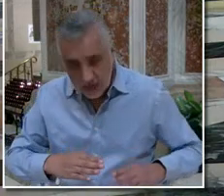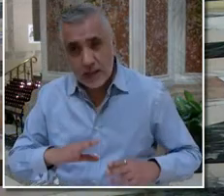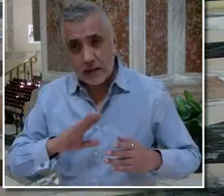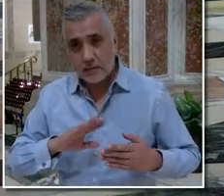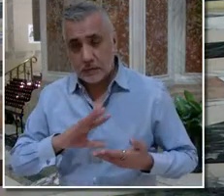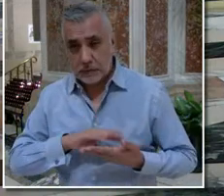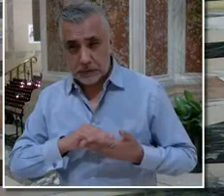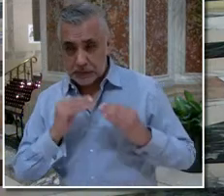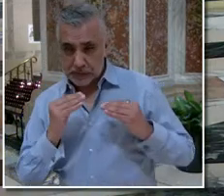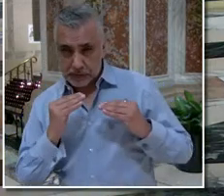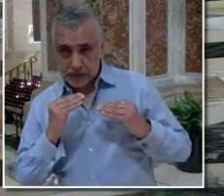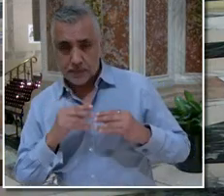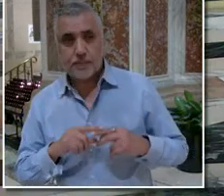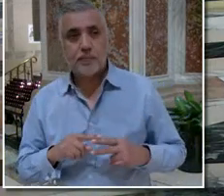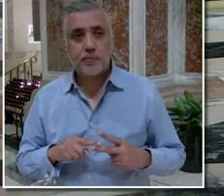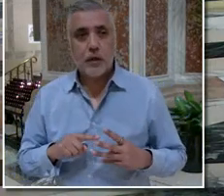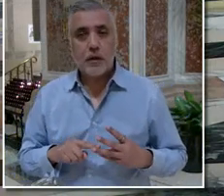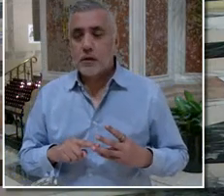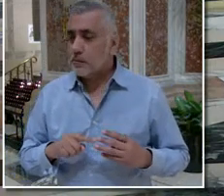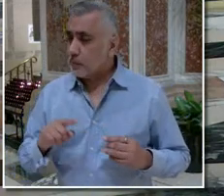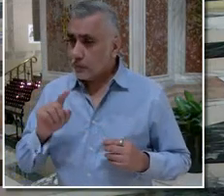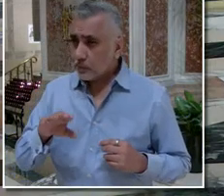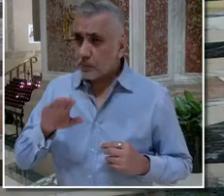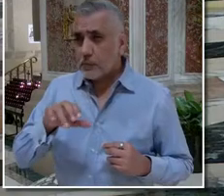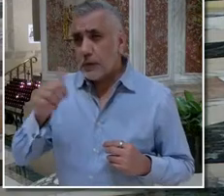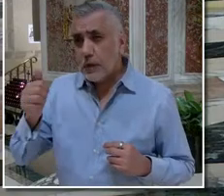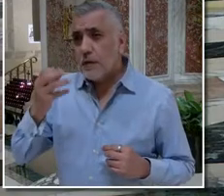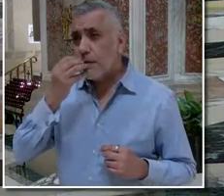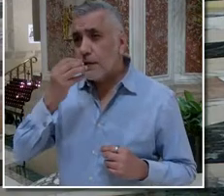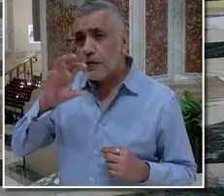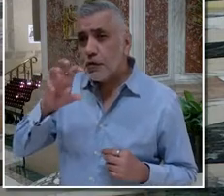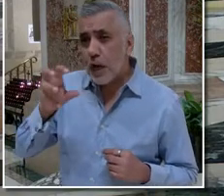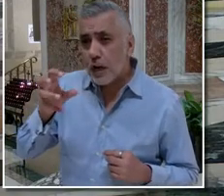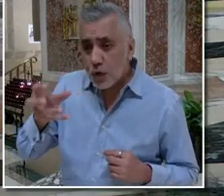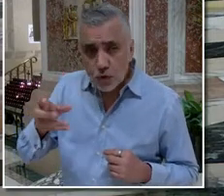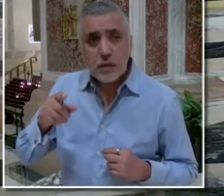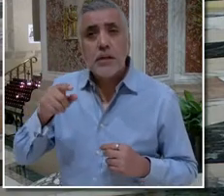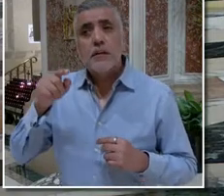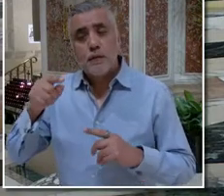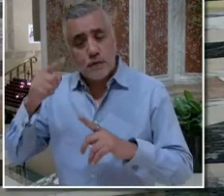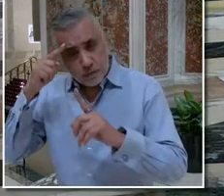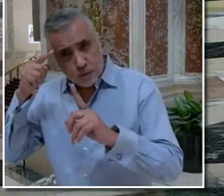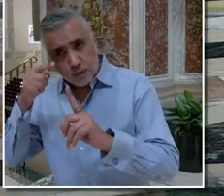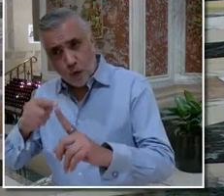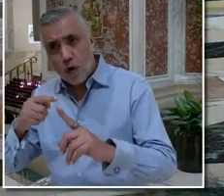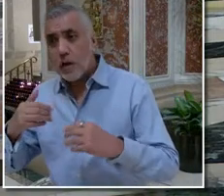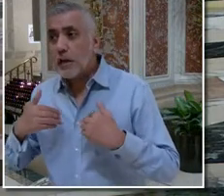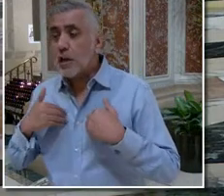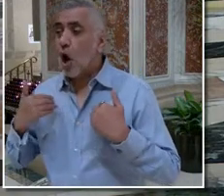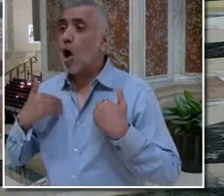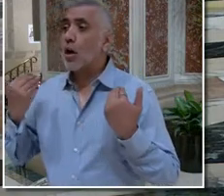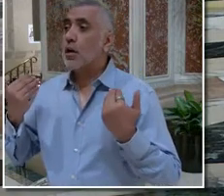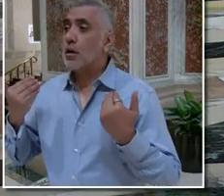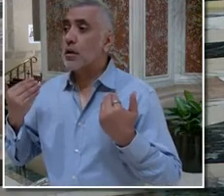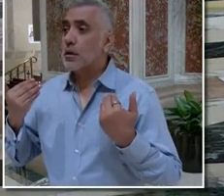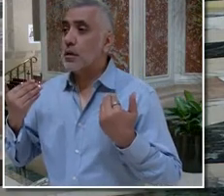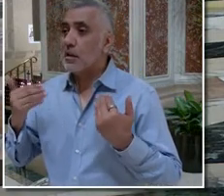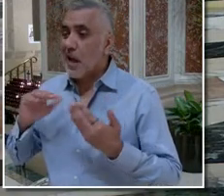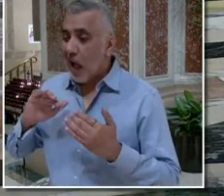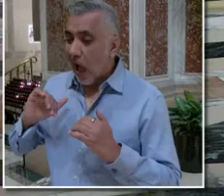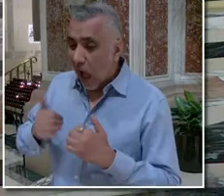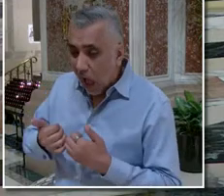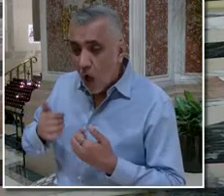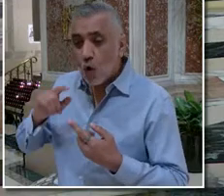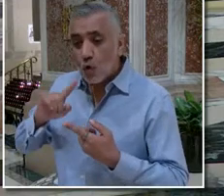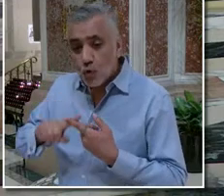kitchen. There are even some food channels that are designed to help youngsters learn how